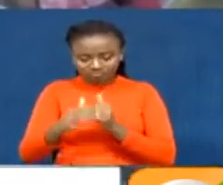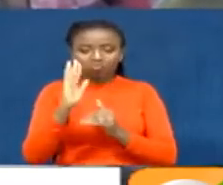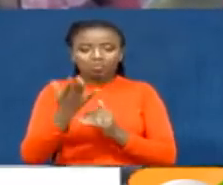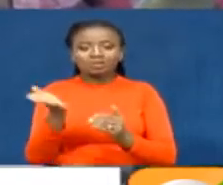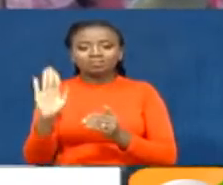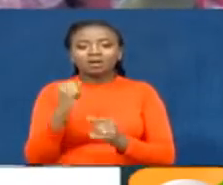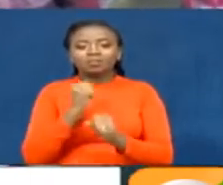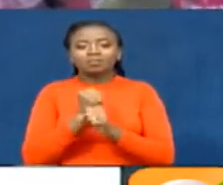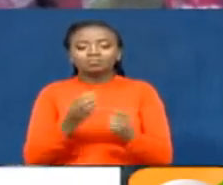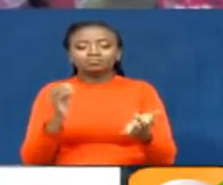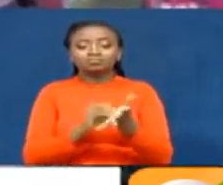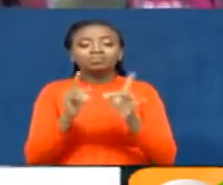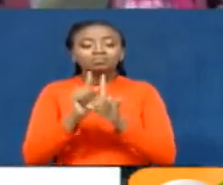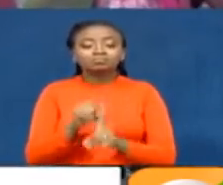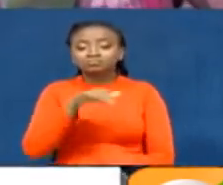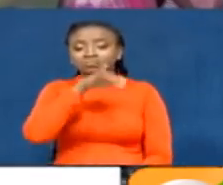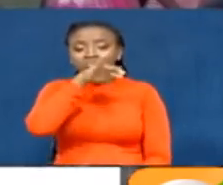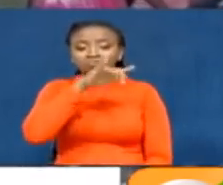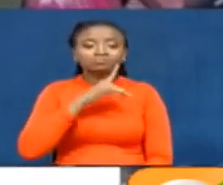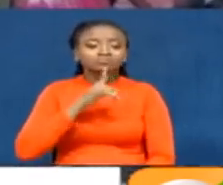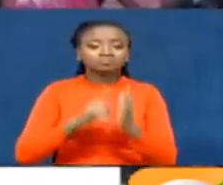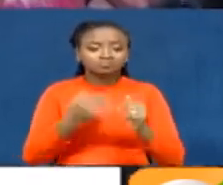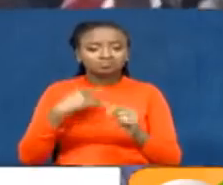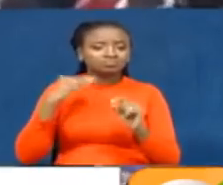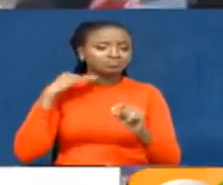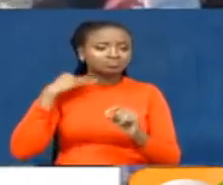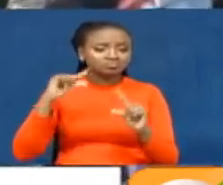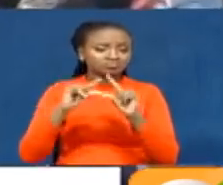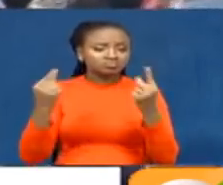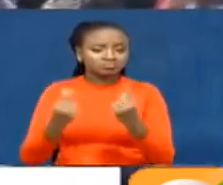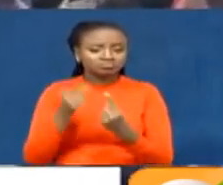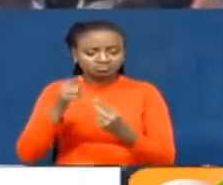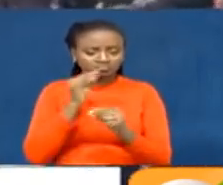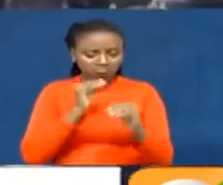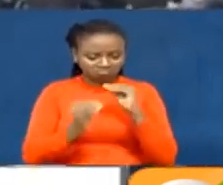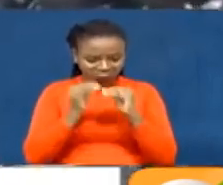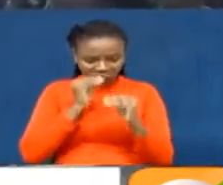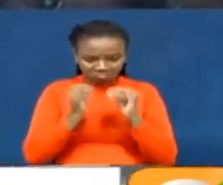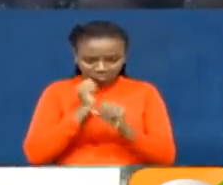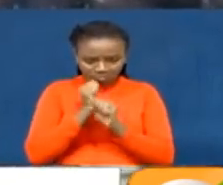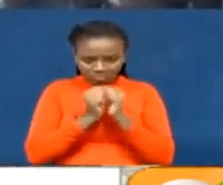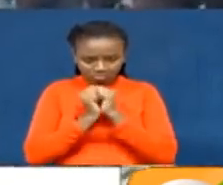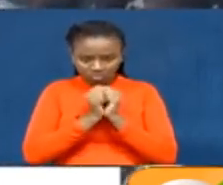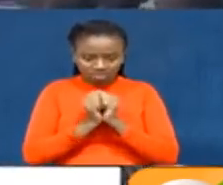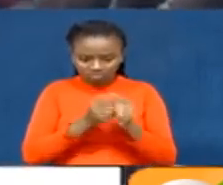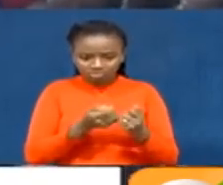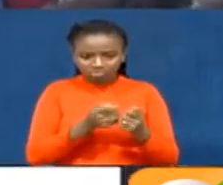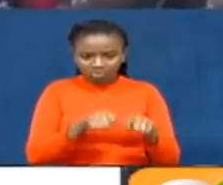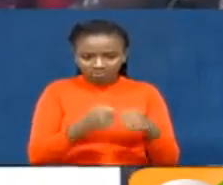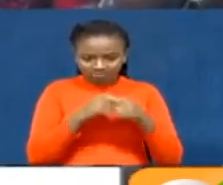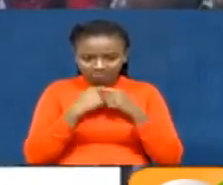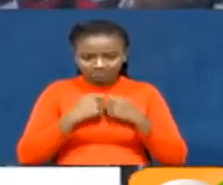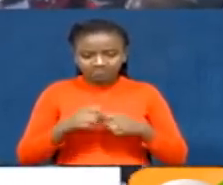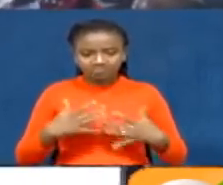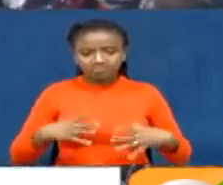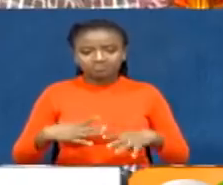Odinga blamed what he termed deep-rooted cartels that have conspired to defeat efforts to revive the factory, leaving cane